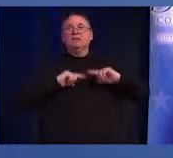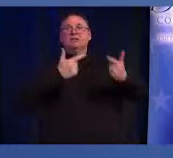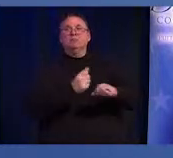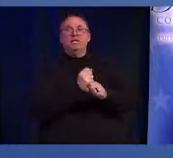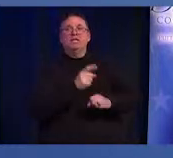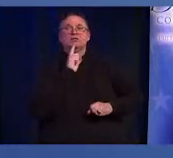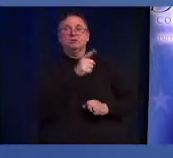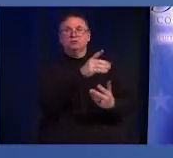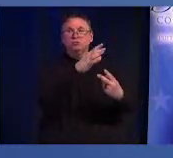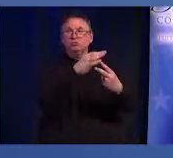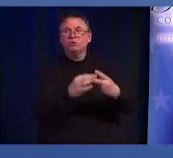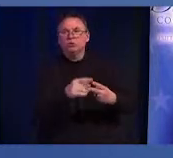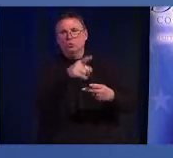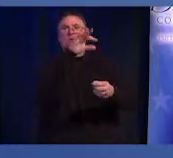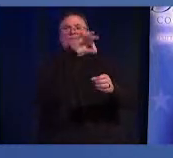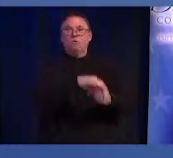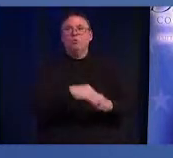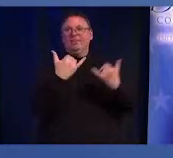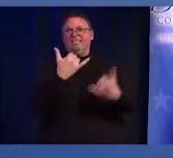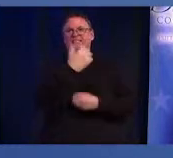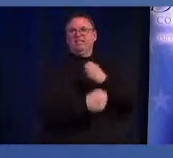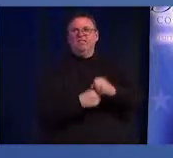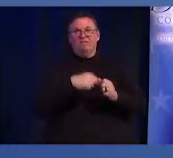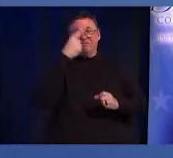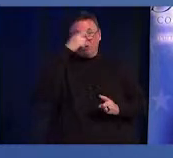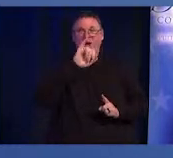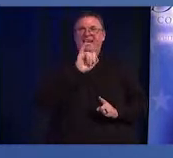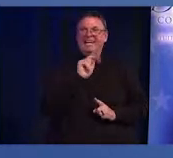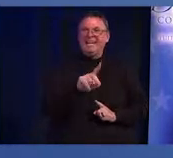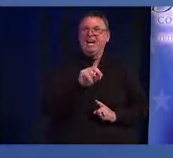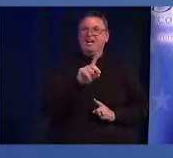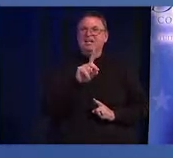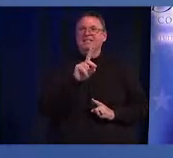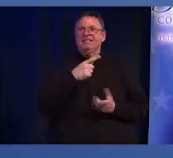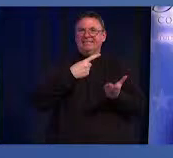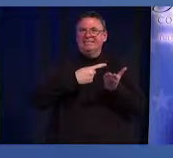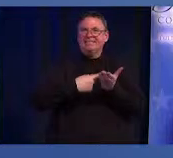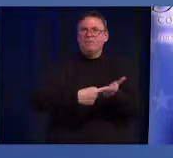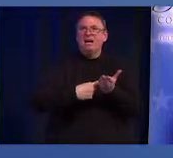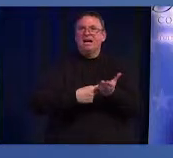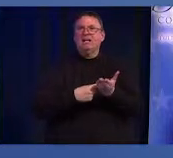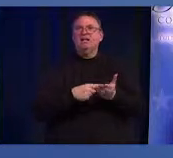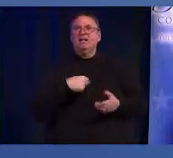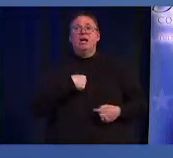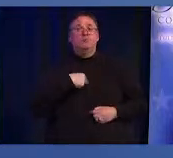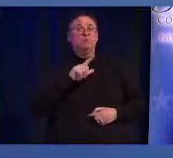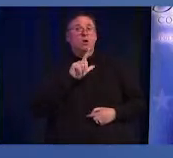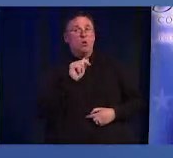cast your vote in this year's election. For the Indiana Debate Commission, I'm Dr. Laura Merrifield Wilson. Good night.